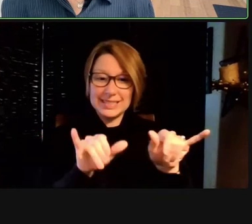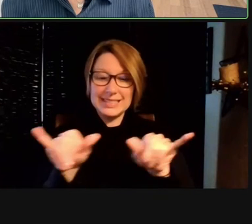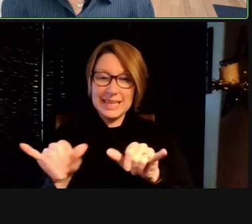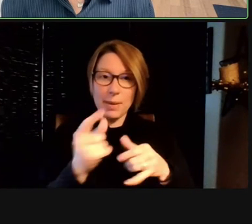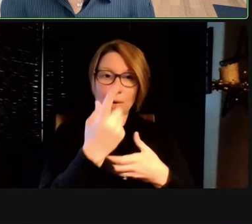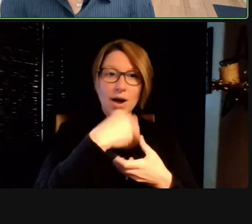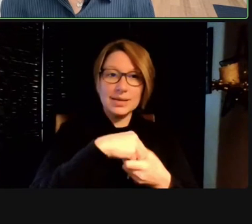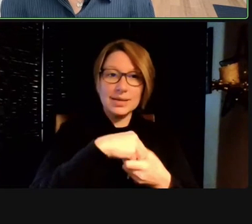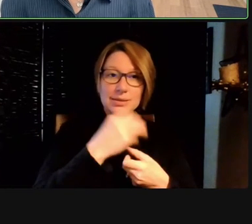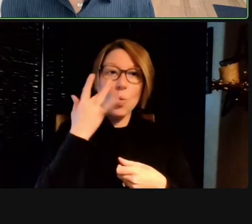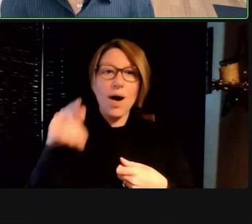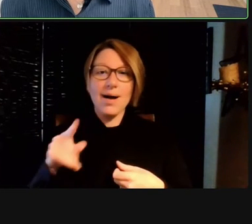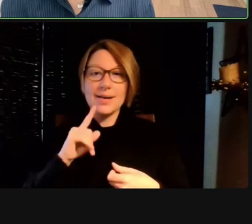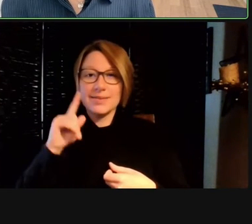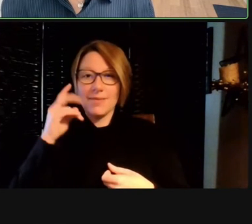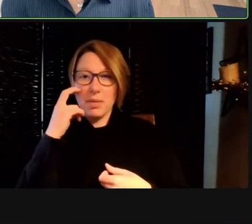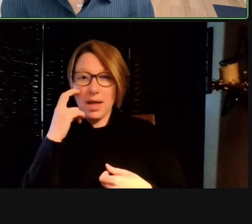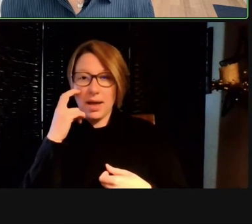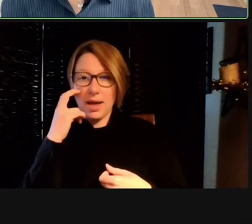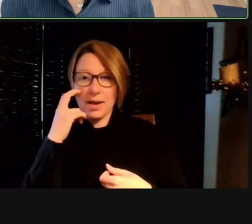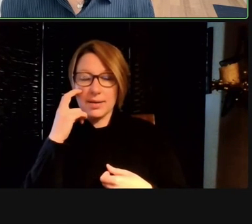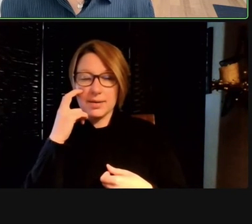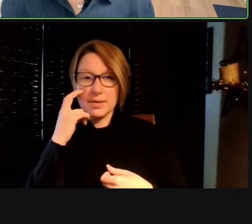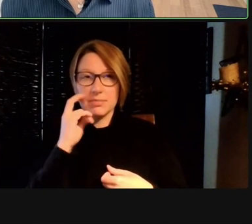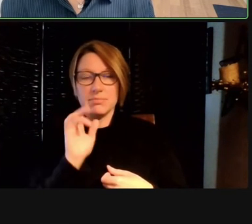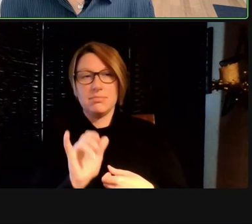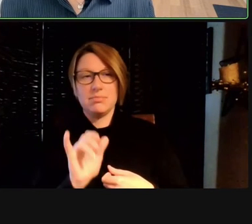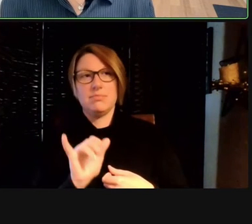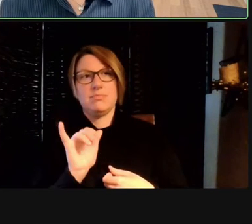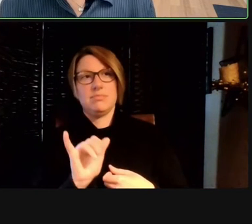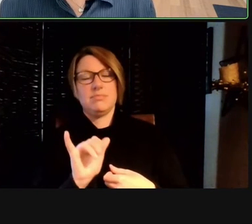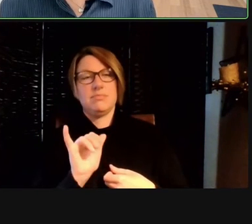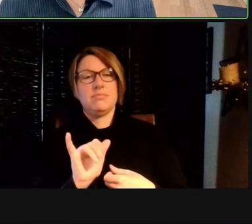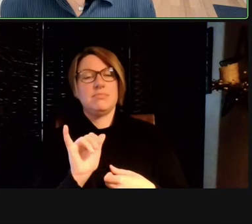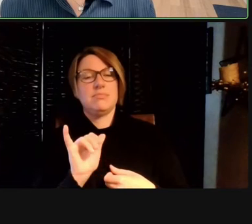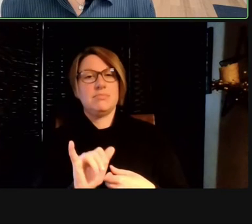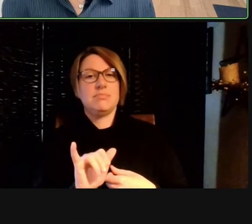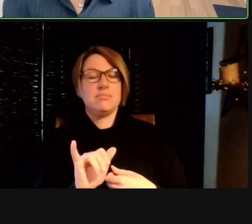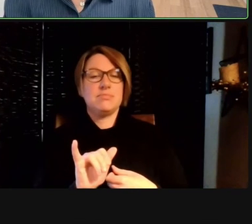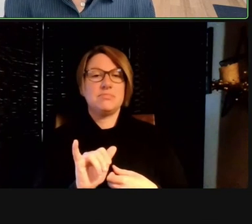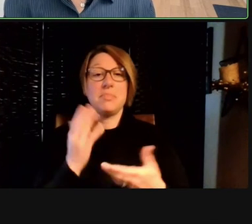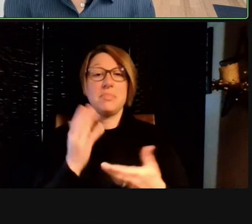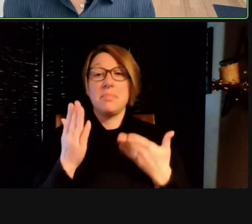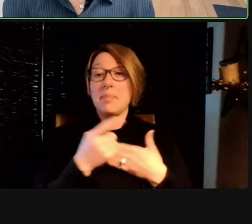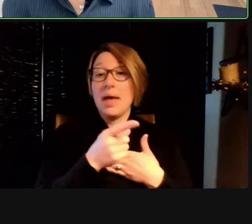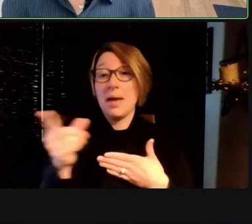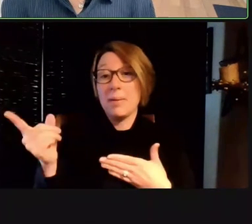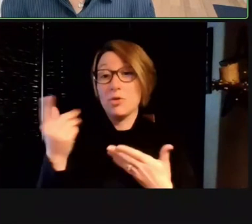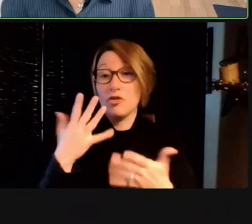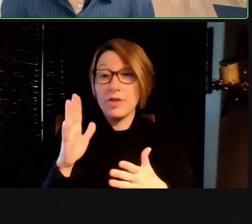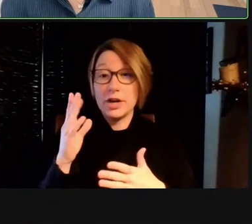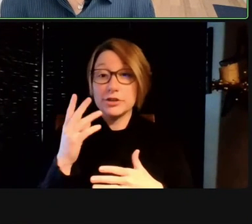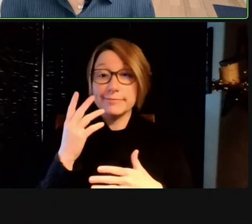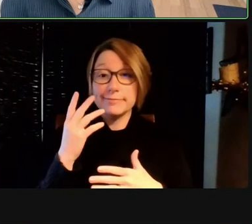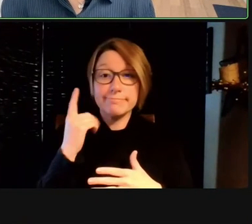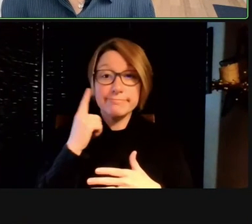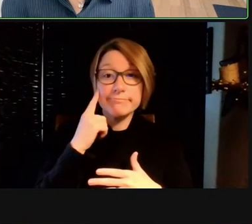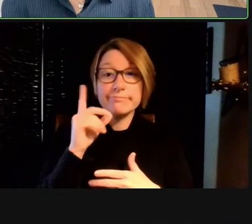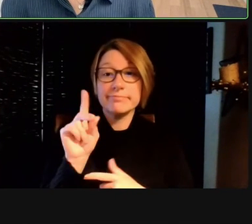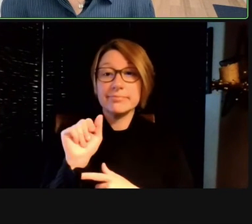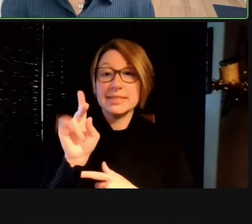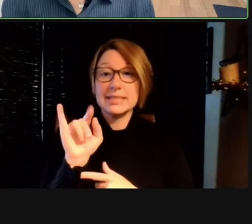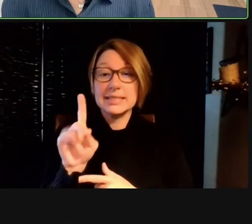deafblindness. So what's interesting, and David, many of you might have heard him say this, I've heard him say it so many times. Why,